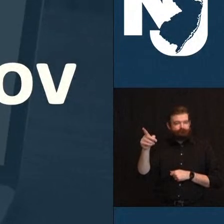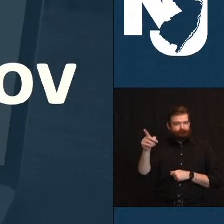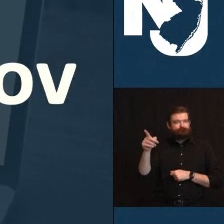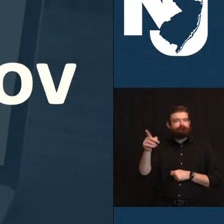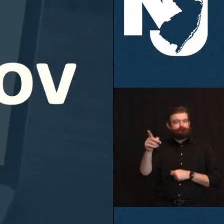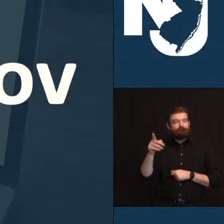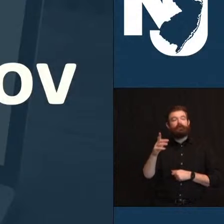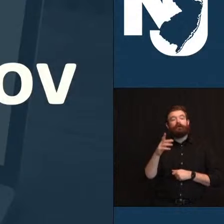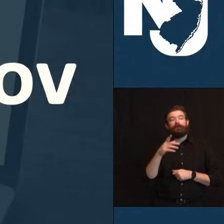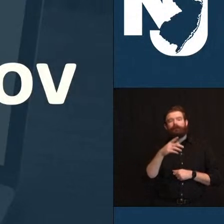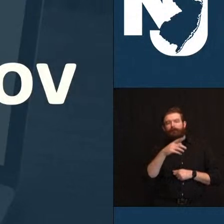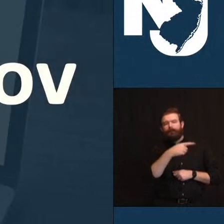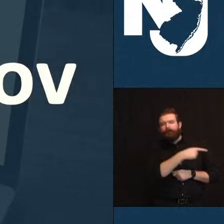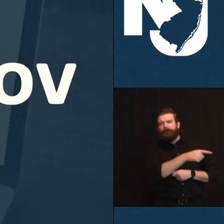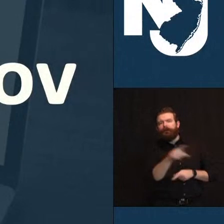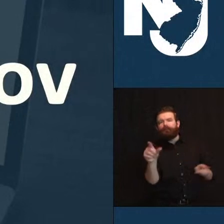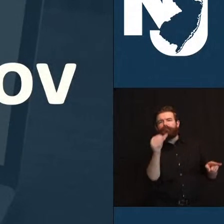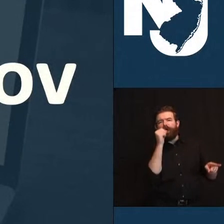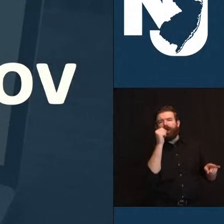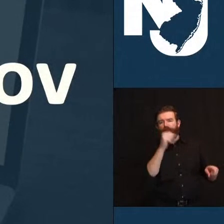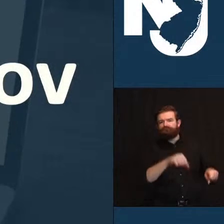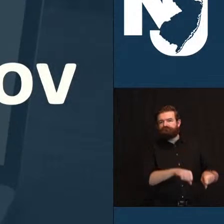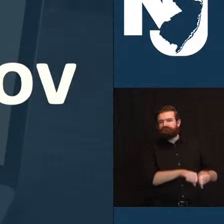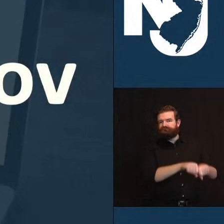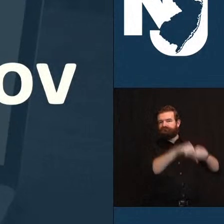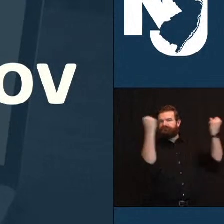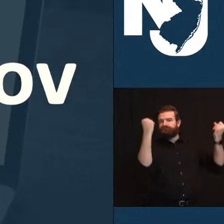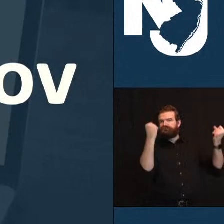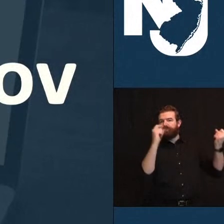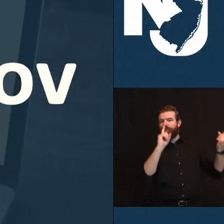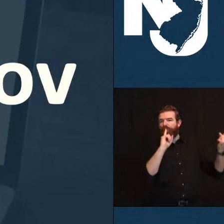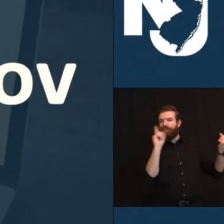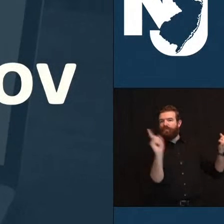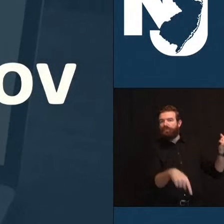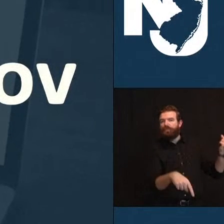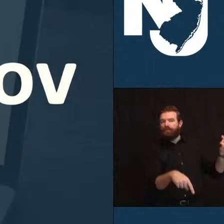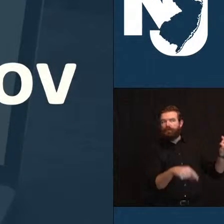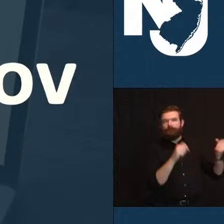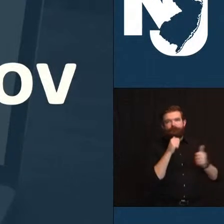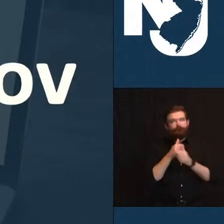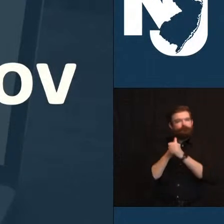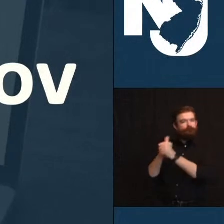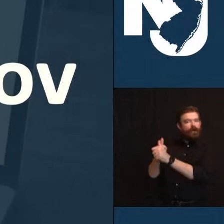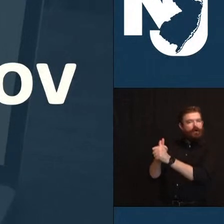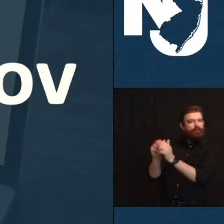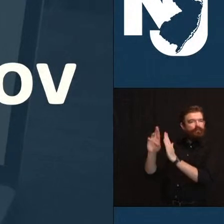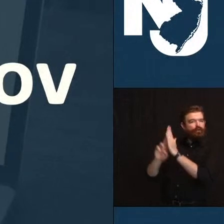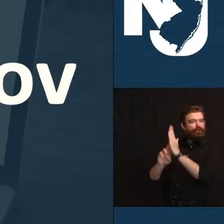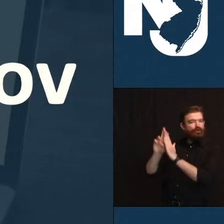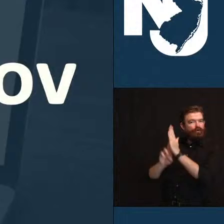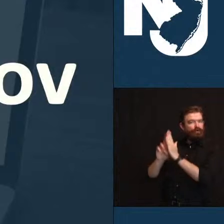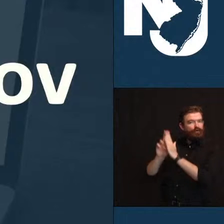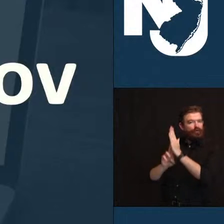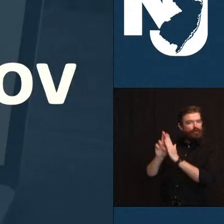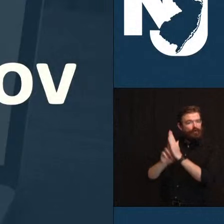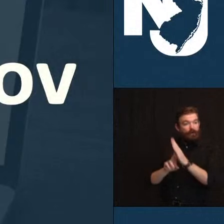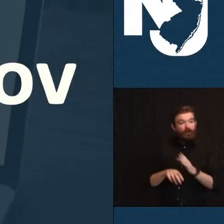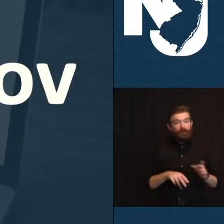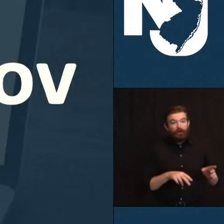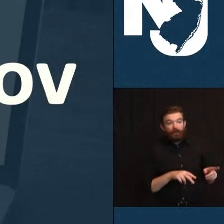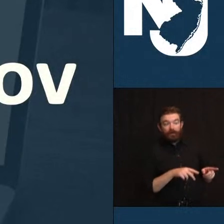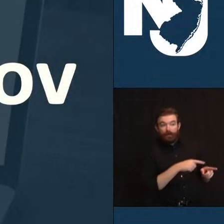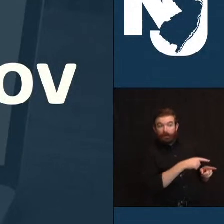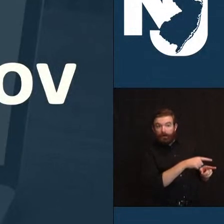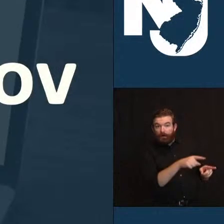brought seek suspensions of liquor licenses for anywhere between 10 all the way up to 115